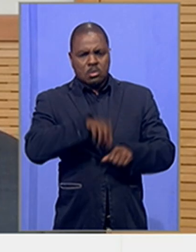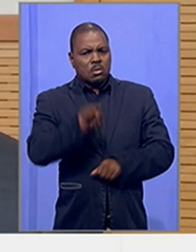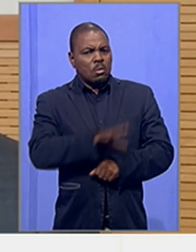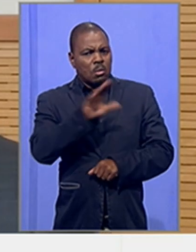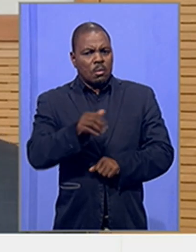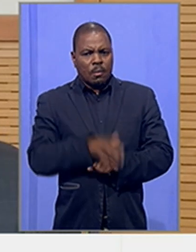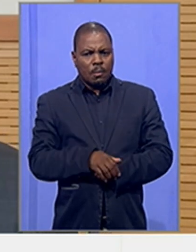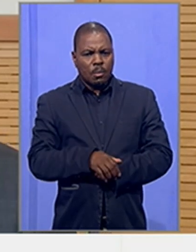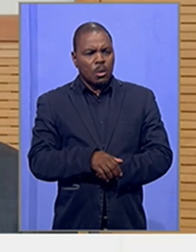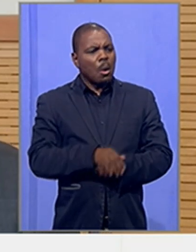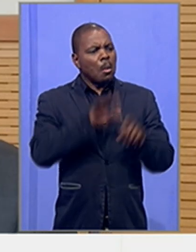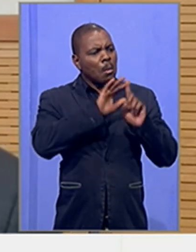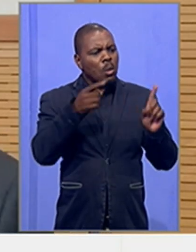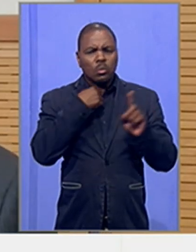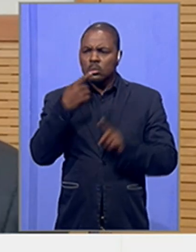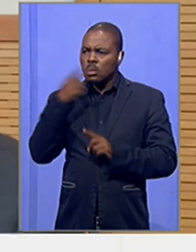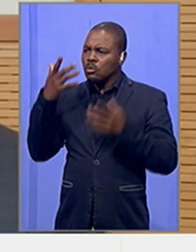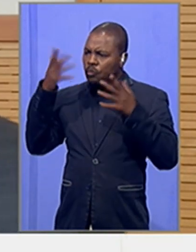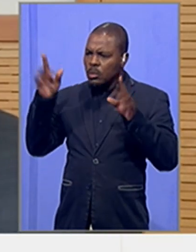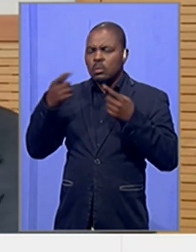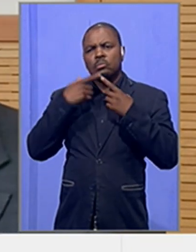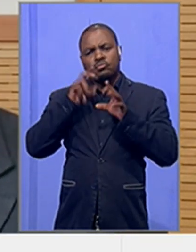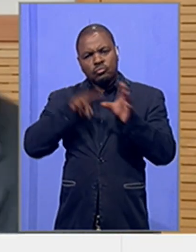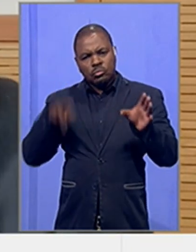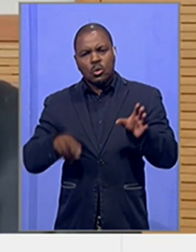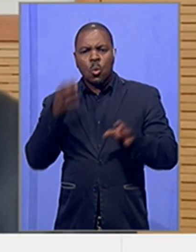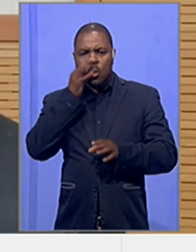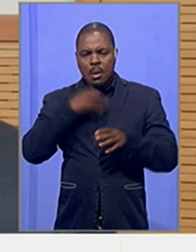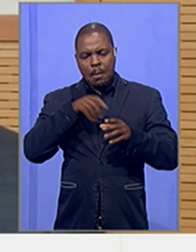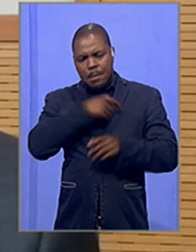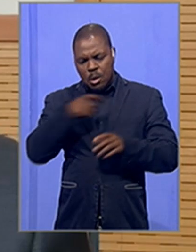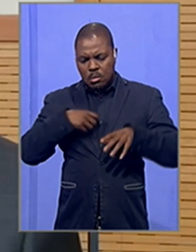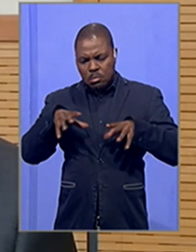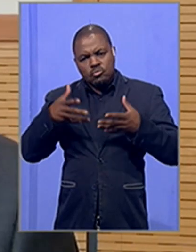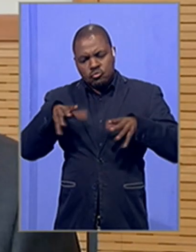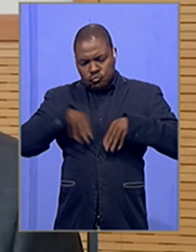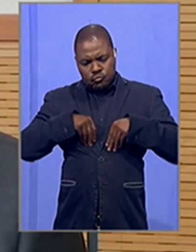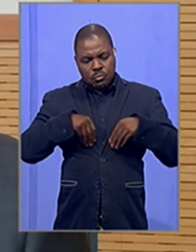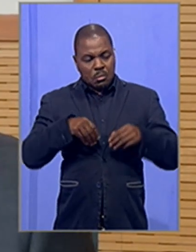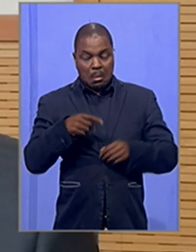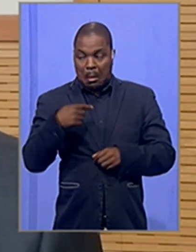But he said he resigned. He said the president accepted his resignation. I don't know. I haven't seen it.